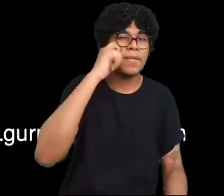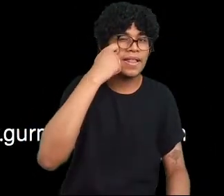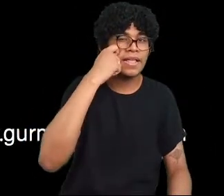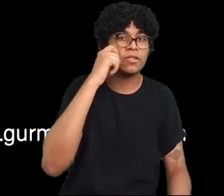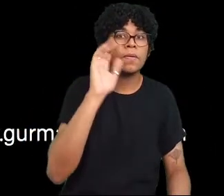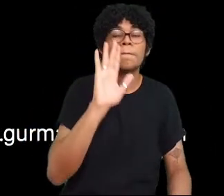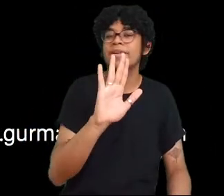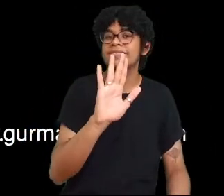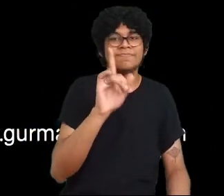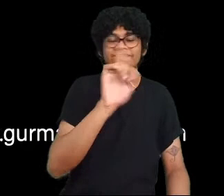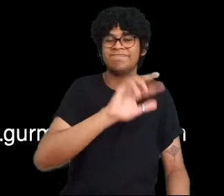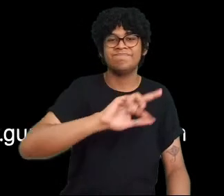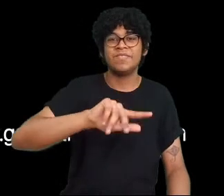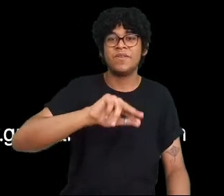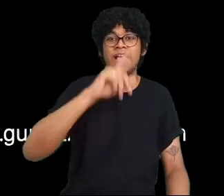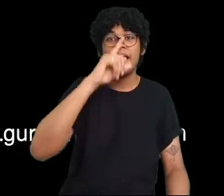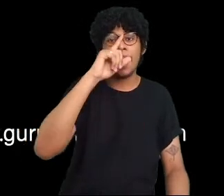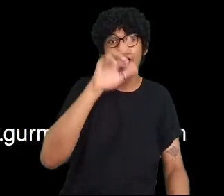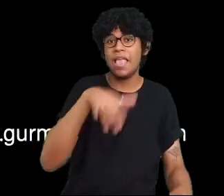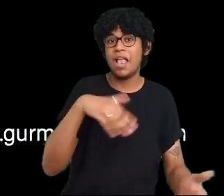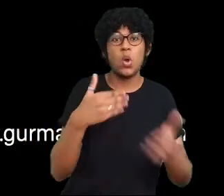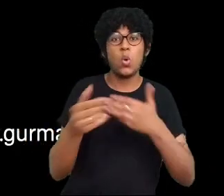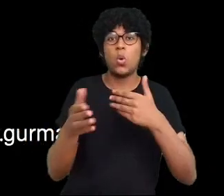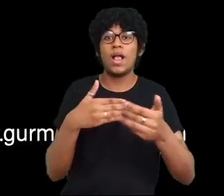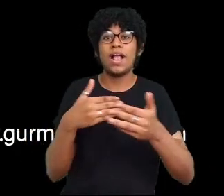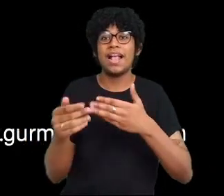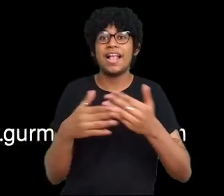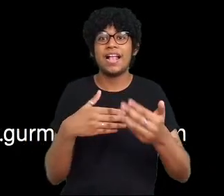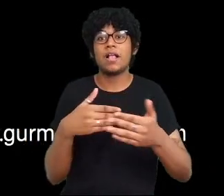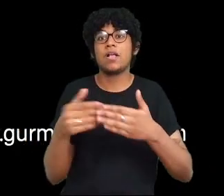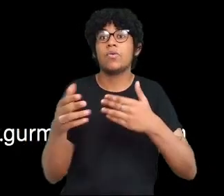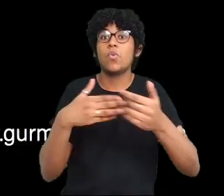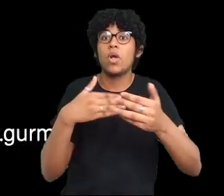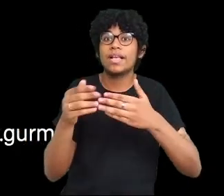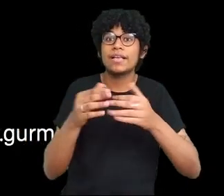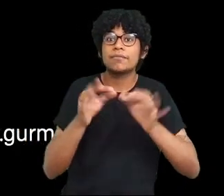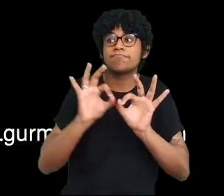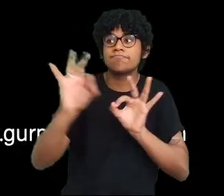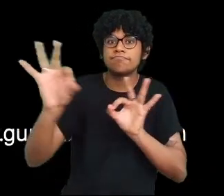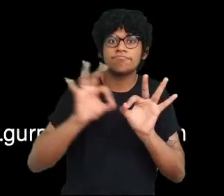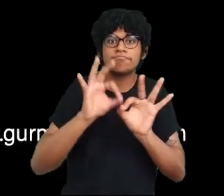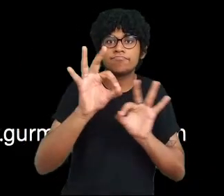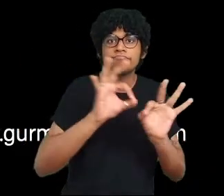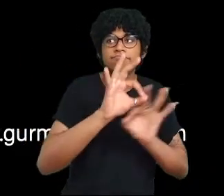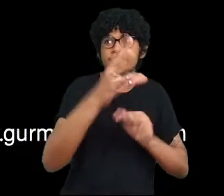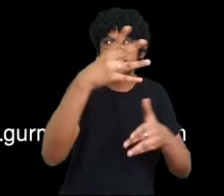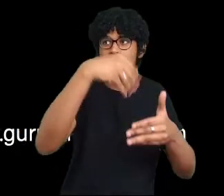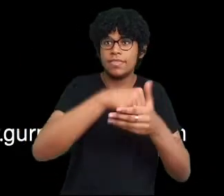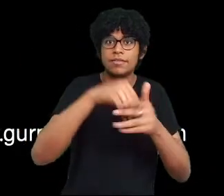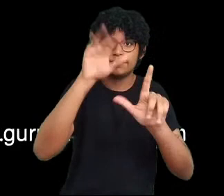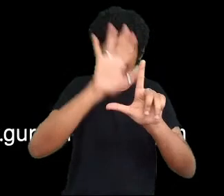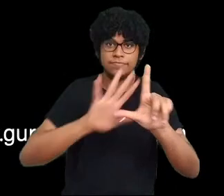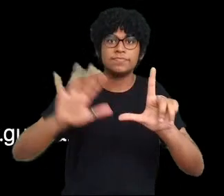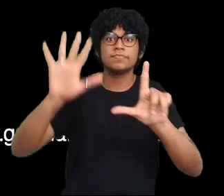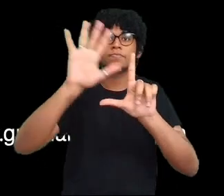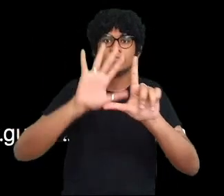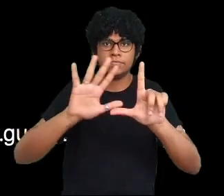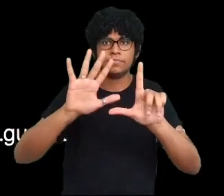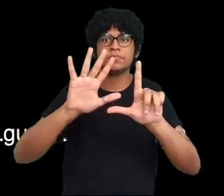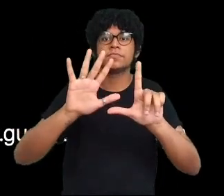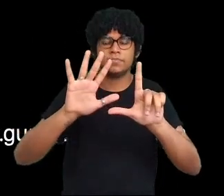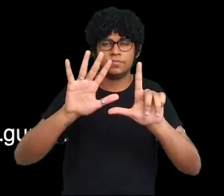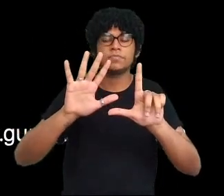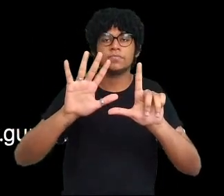that's just the path. In actual terms, the damage could be well outside the